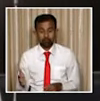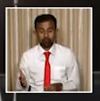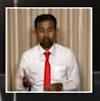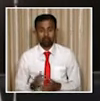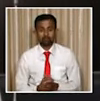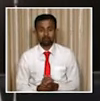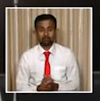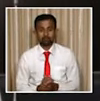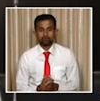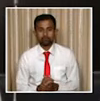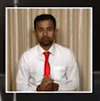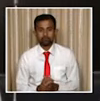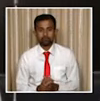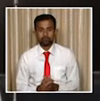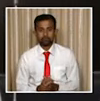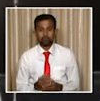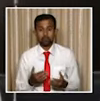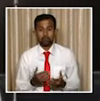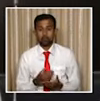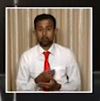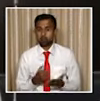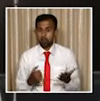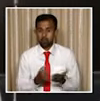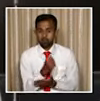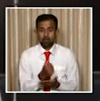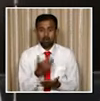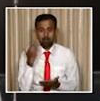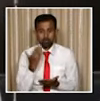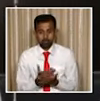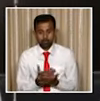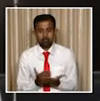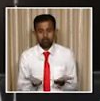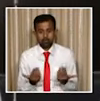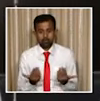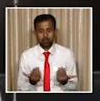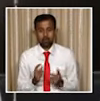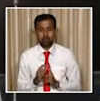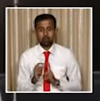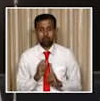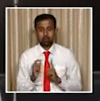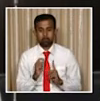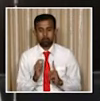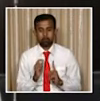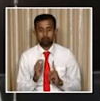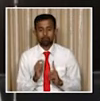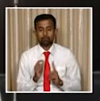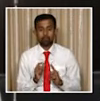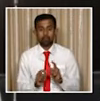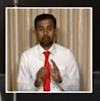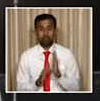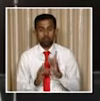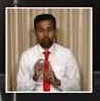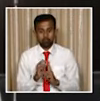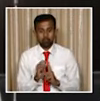and before alike. Number 4, as members of Sri Lankan Parliament, we appeal the United Nations